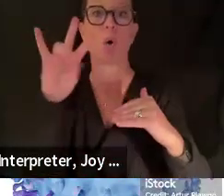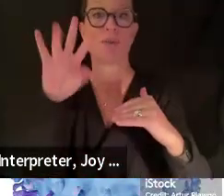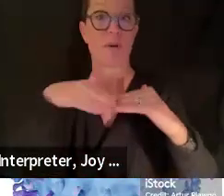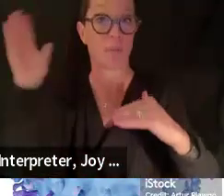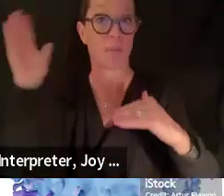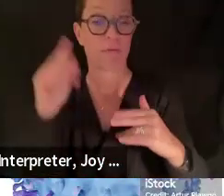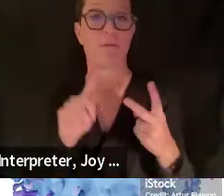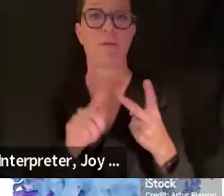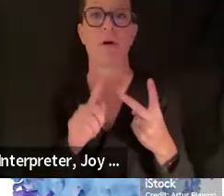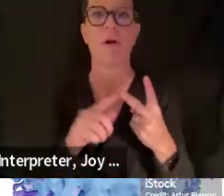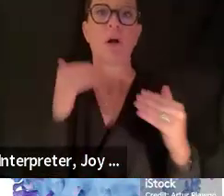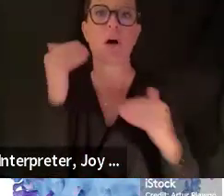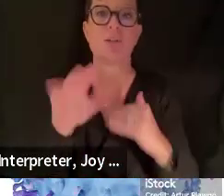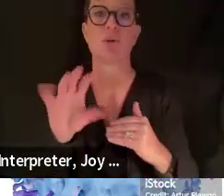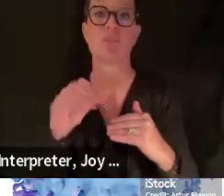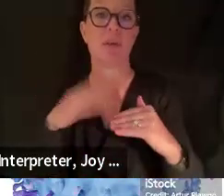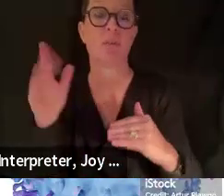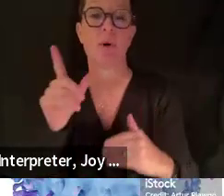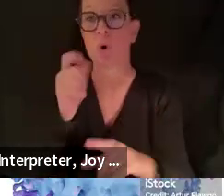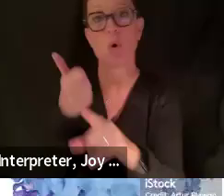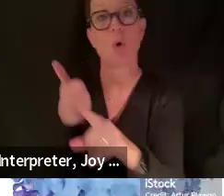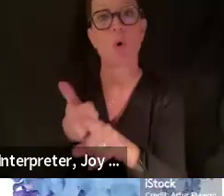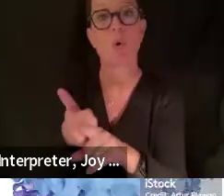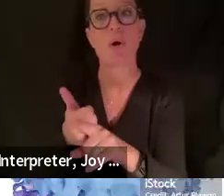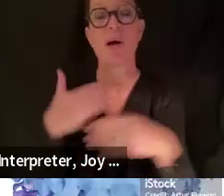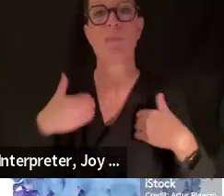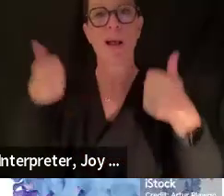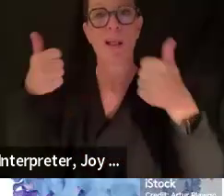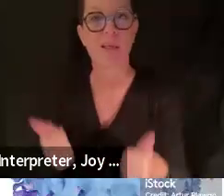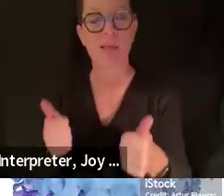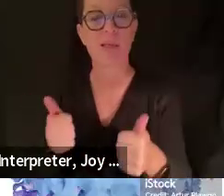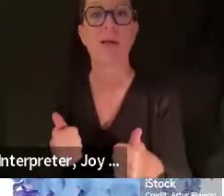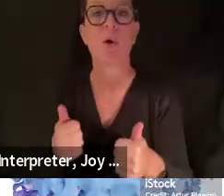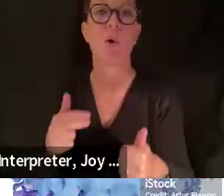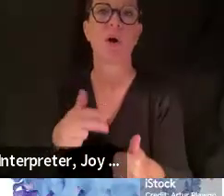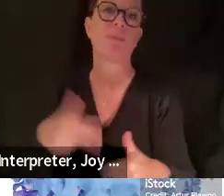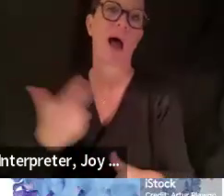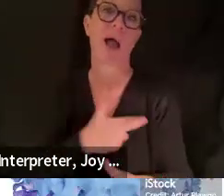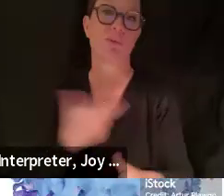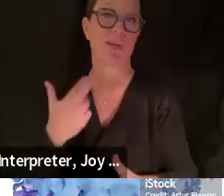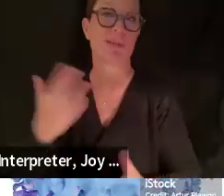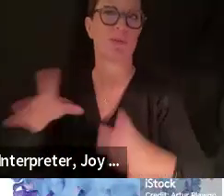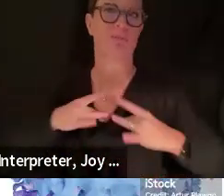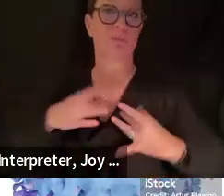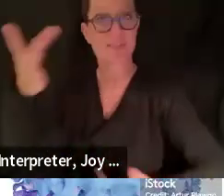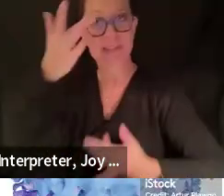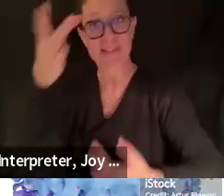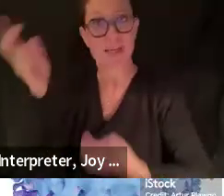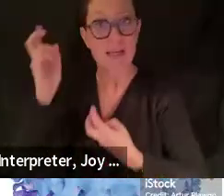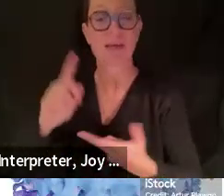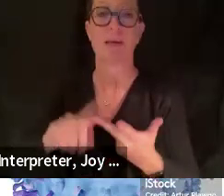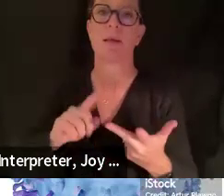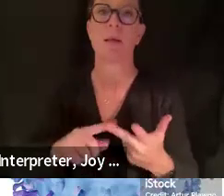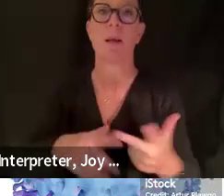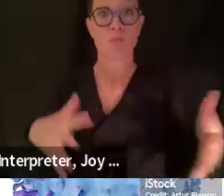older, adults 50 and older who are at increased risk of severe RSV illness, pregnant people